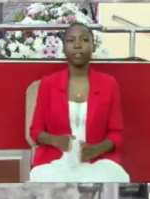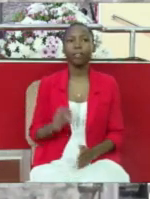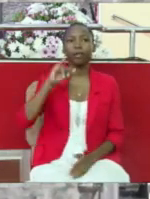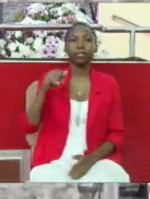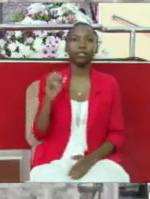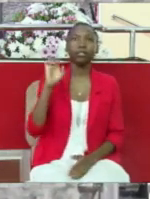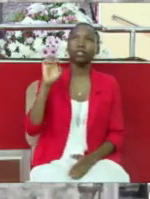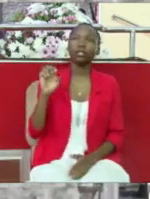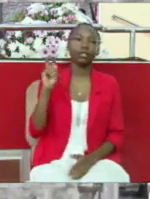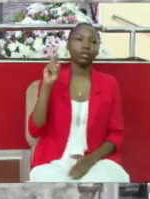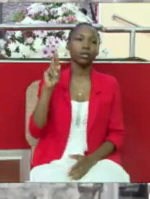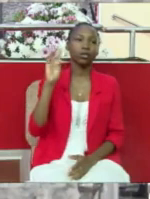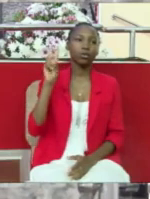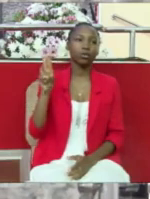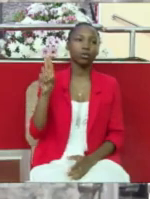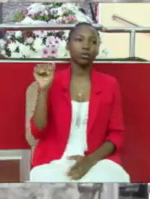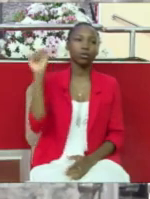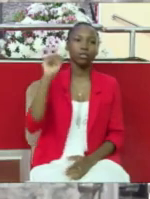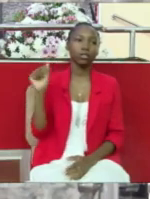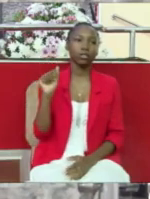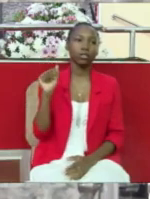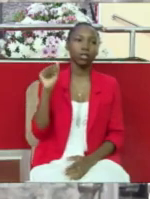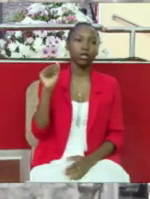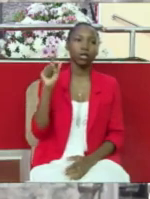coming. Akatangaza mfalme mpya anakuja. One of following him,